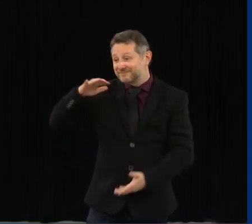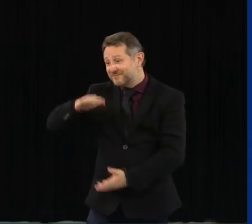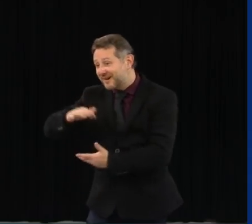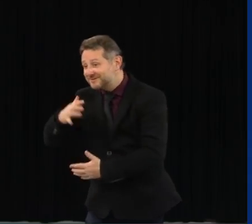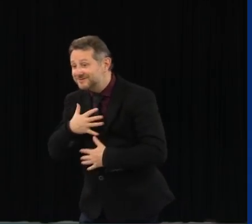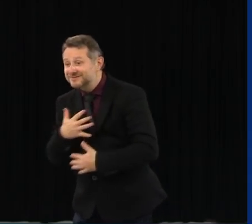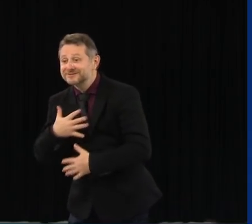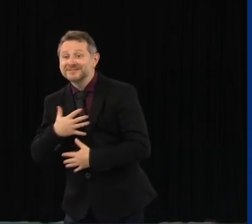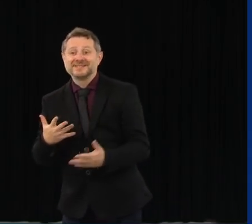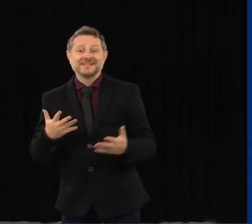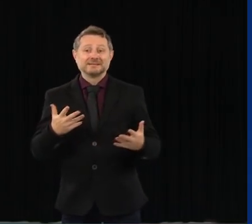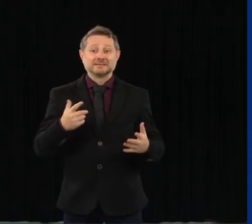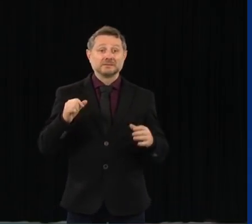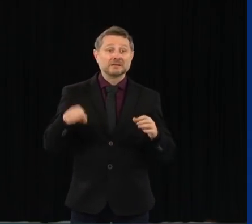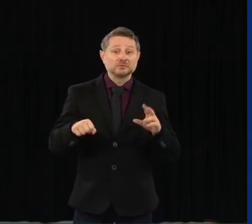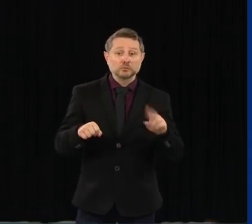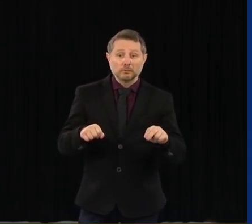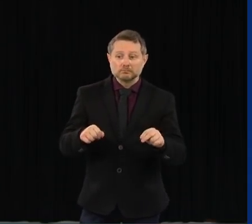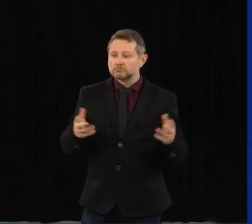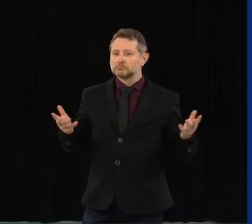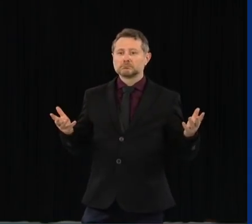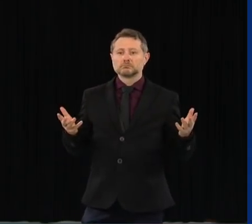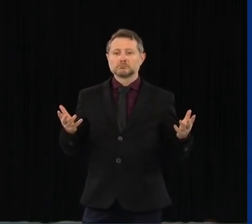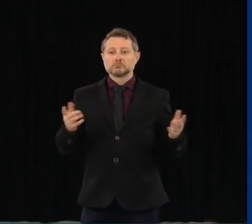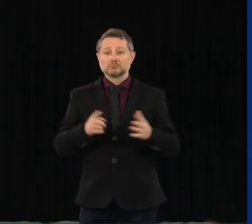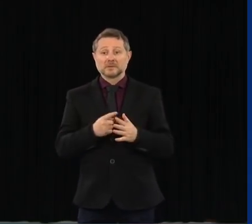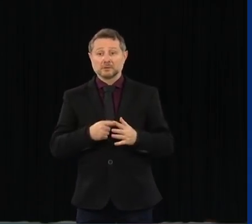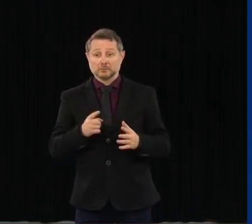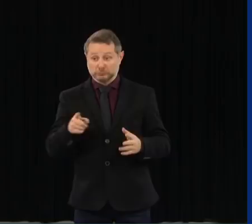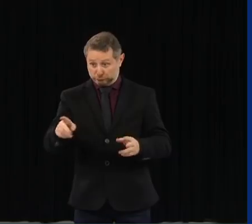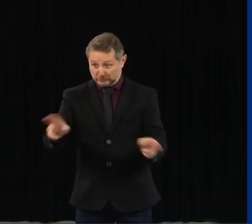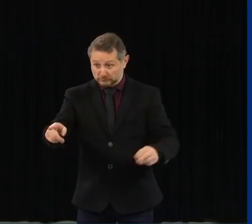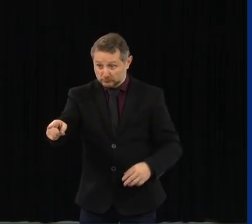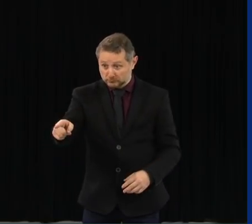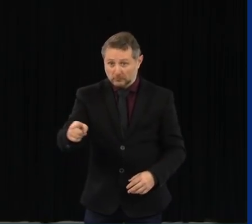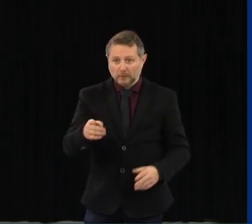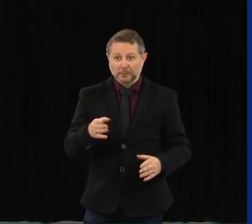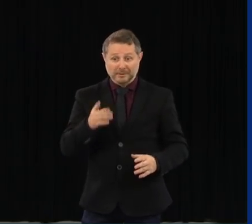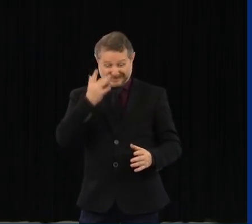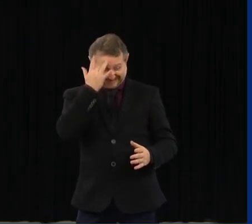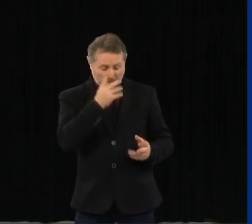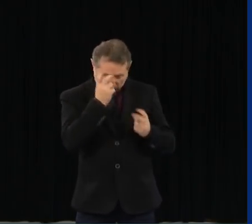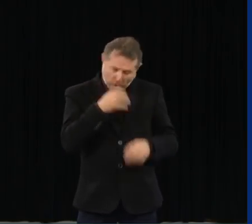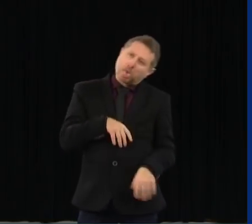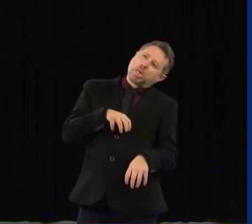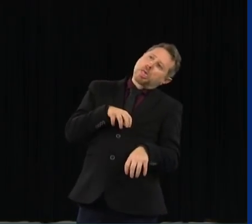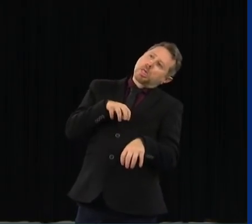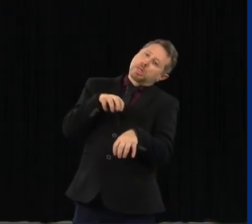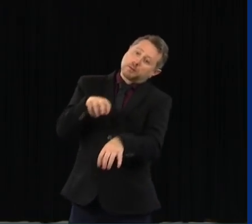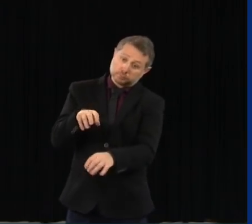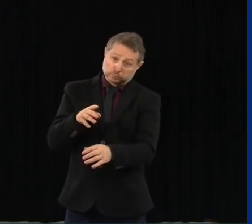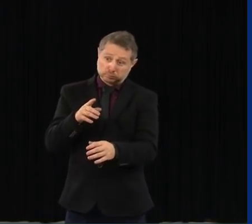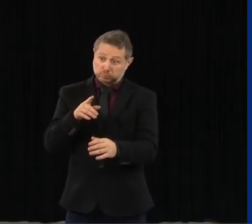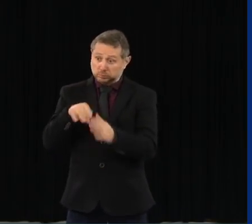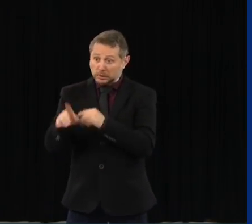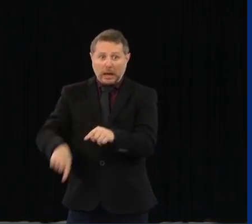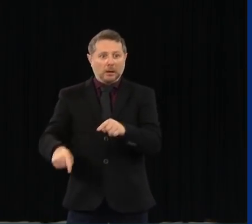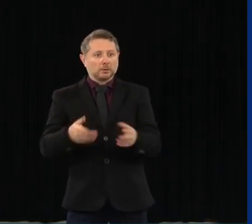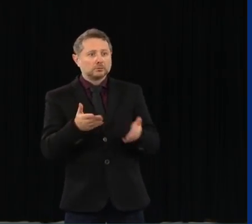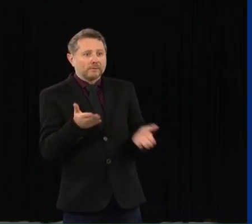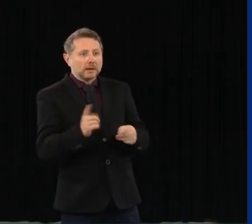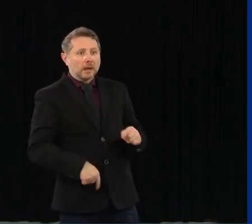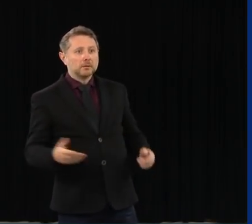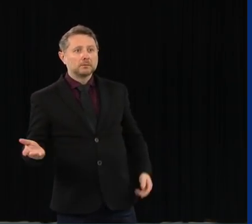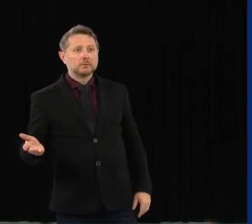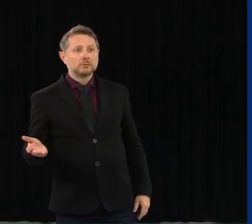they all present at that moment when that person walks in that door? That's all this is. That's